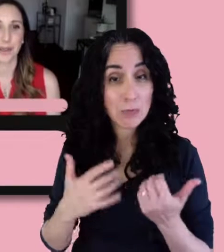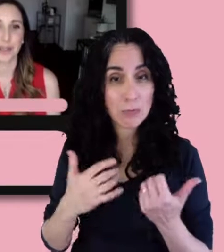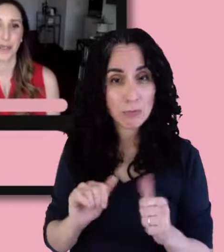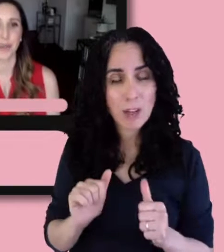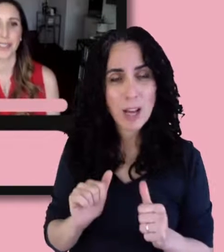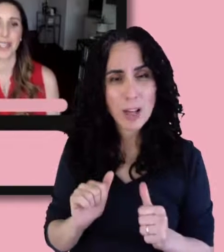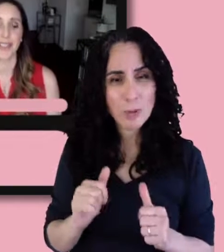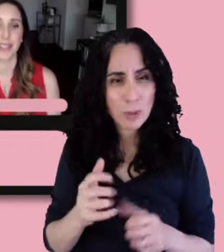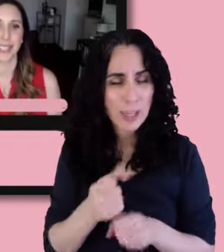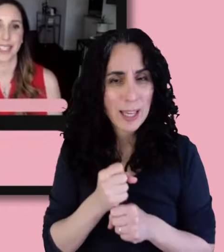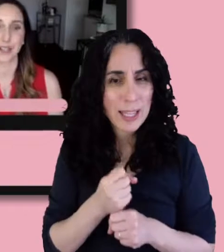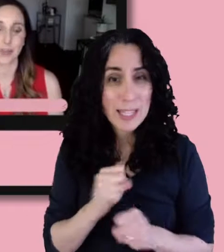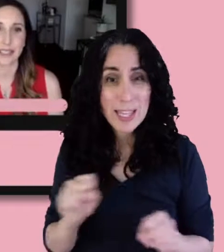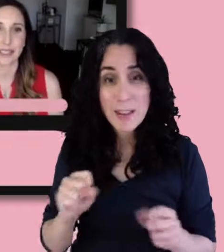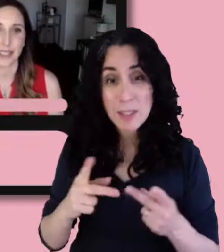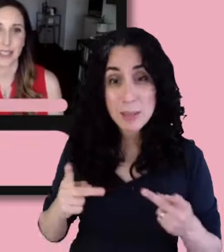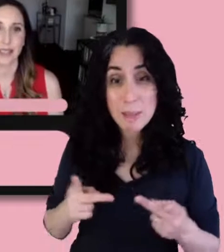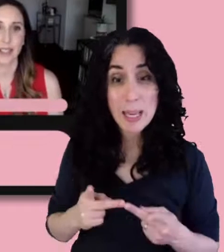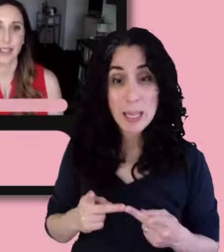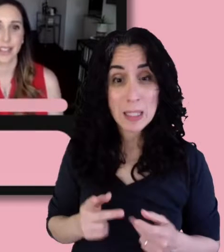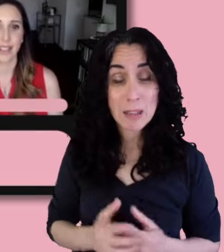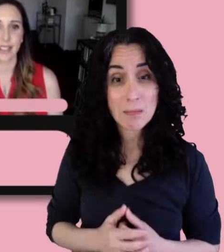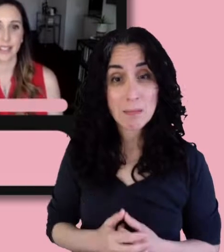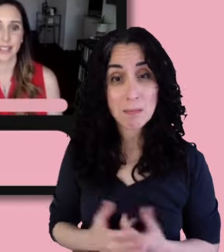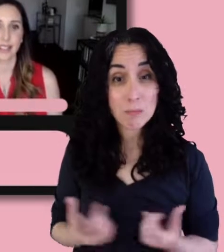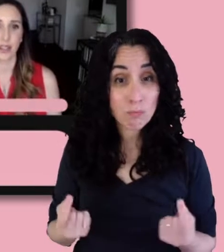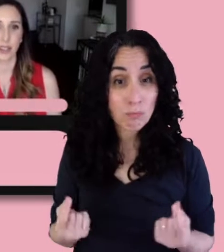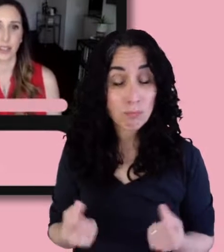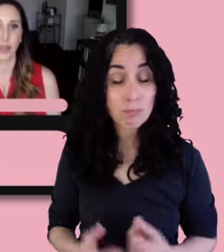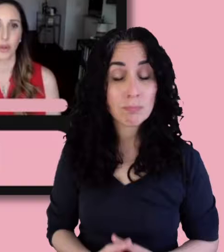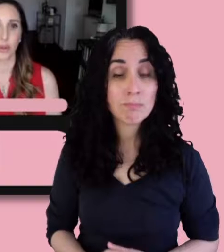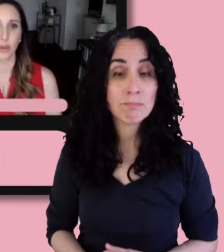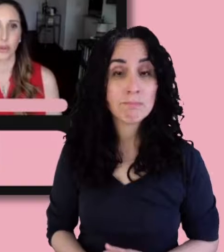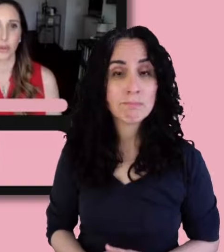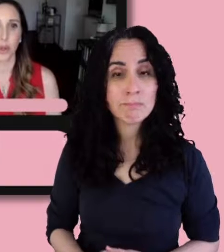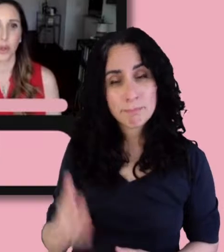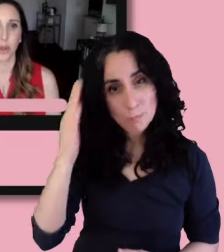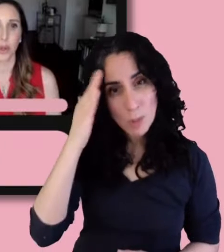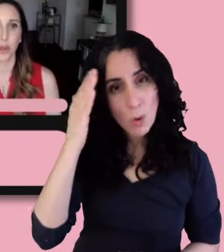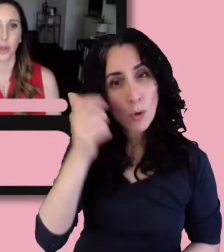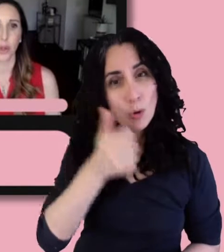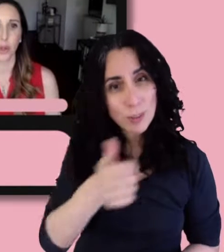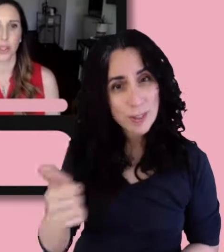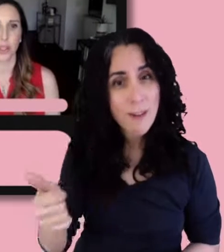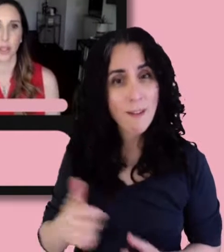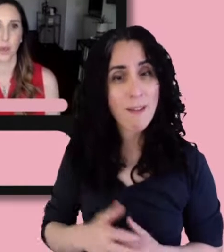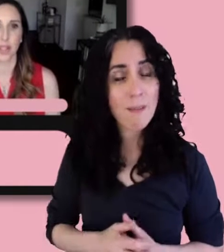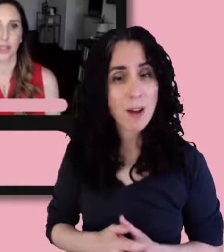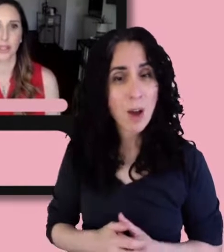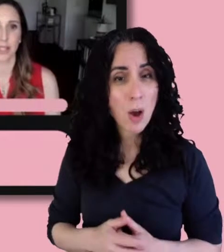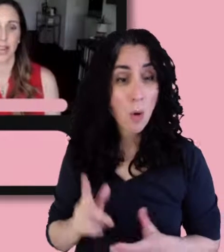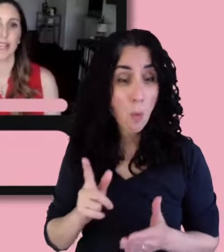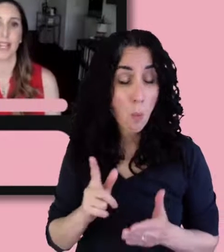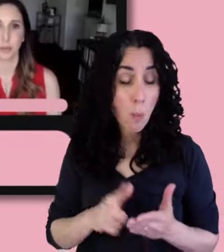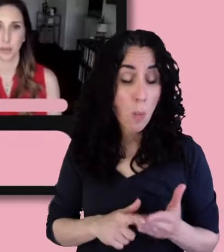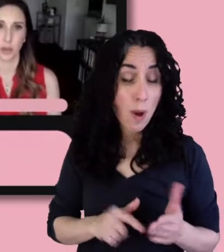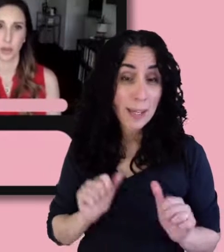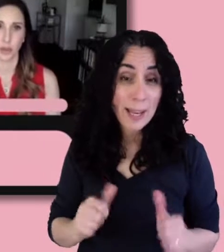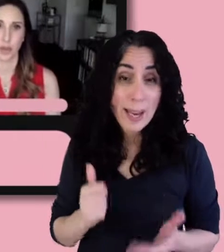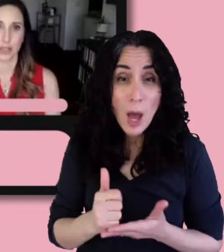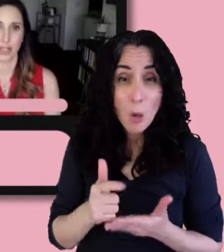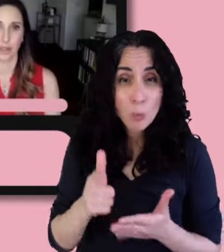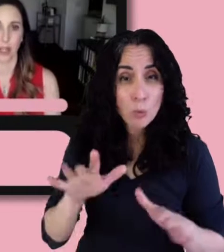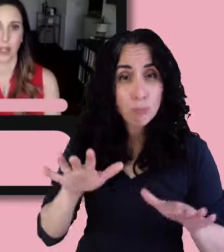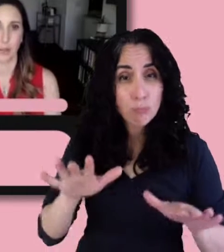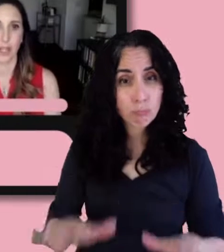What can we do to regain that safe space is, like I said earlier, knowing yourself and knowing what can help you go